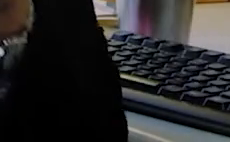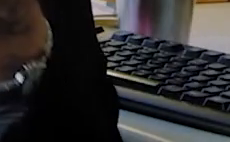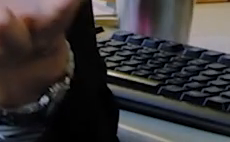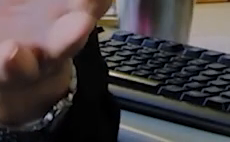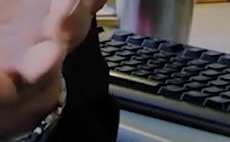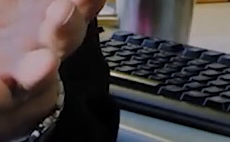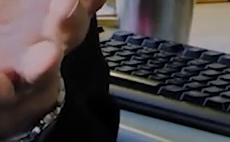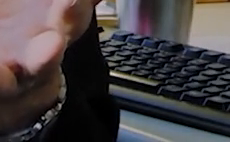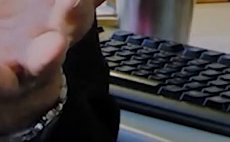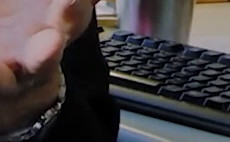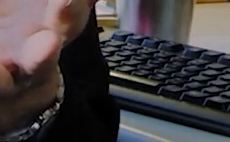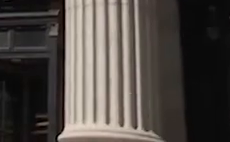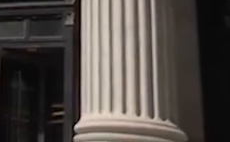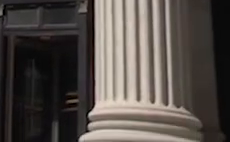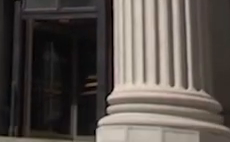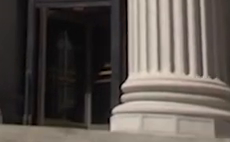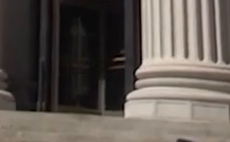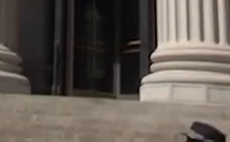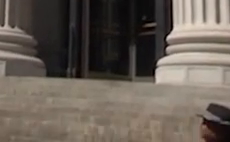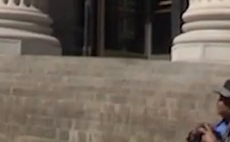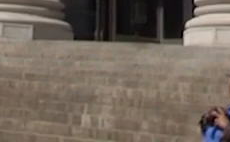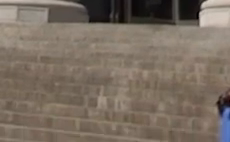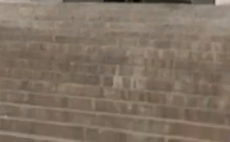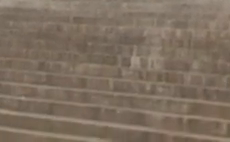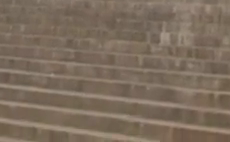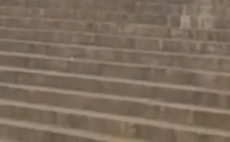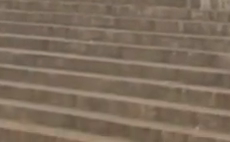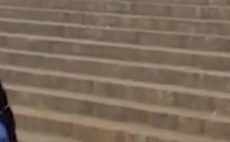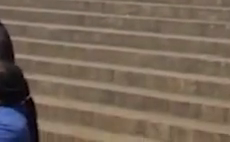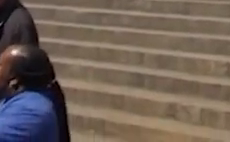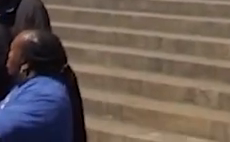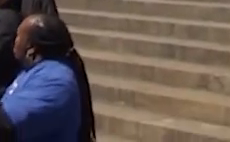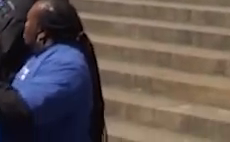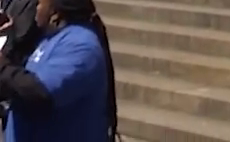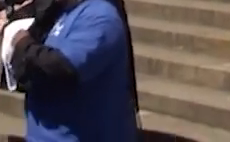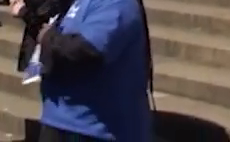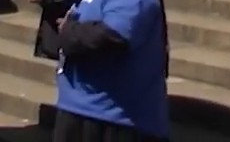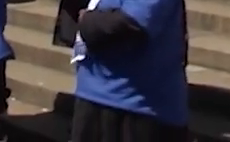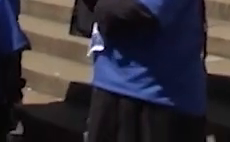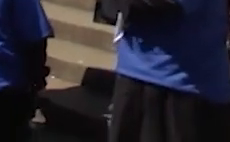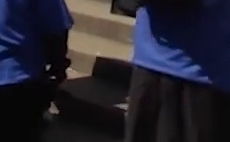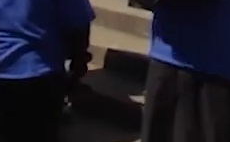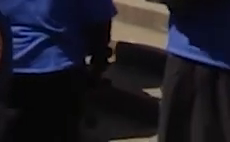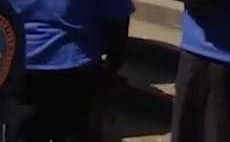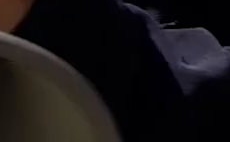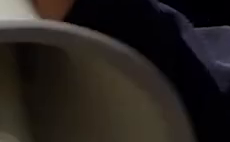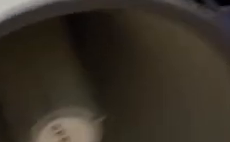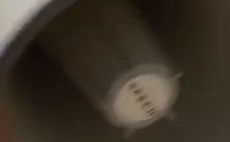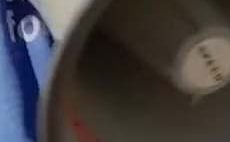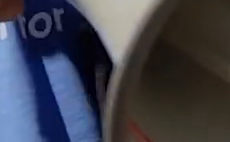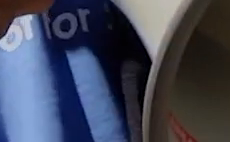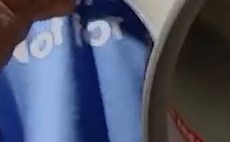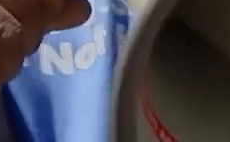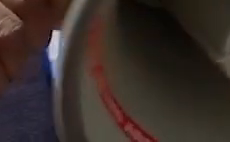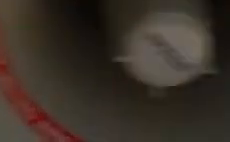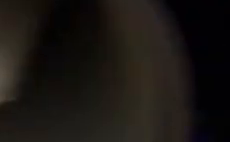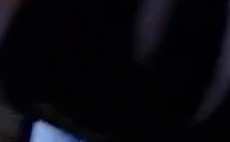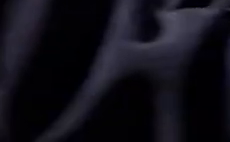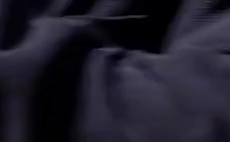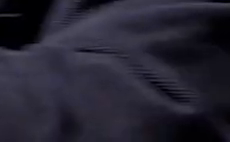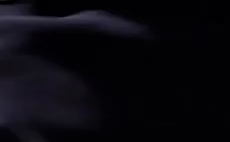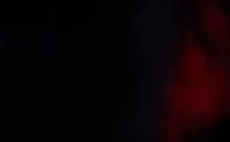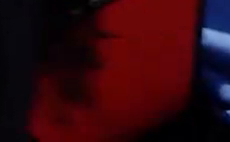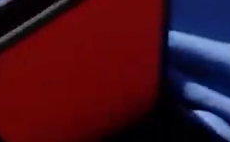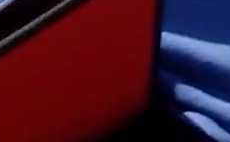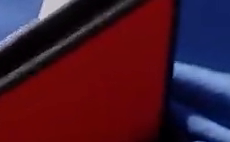It's a whole new way of organizing. That's right. The post office belongs to us. Yeah. The post office belongs